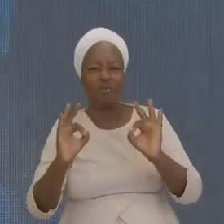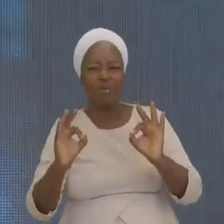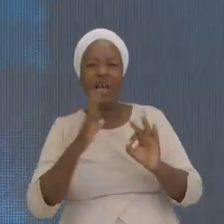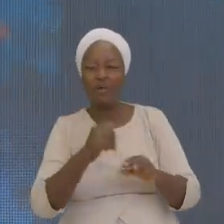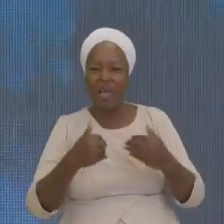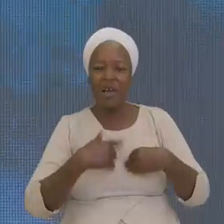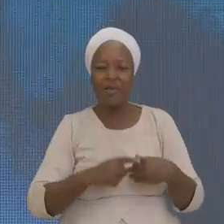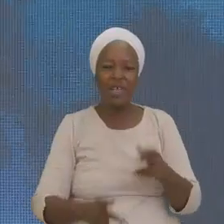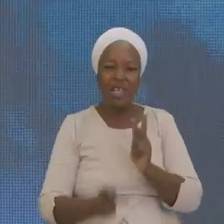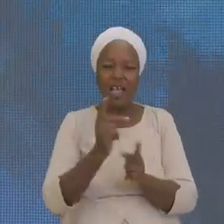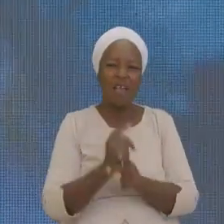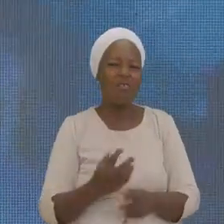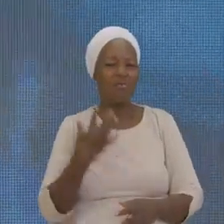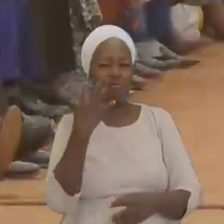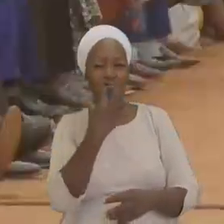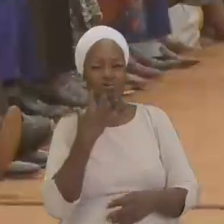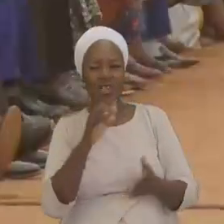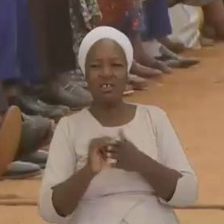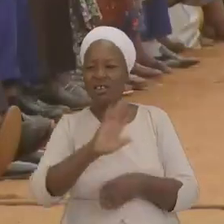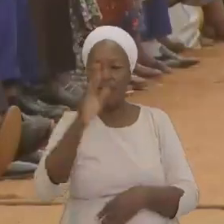glory that you have never known before.